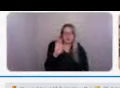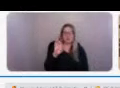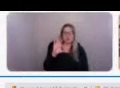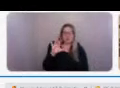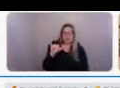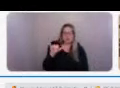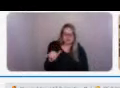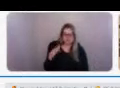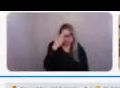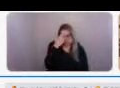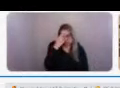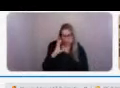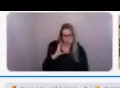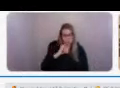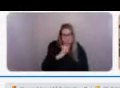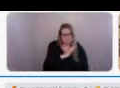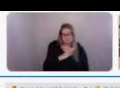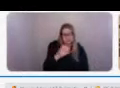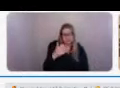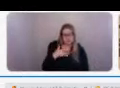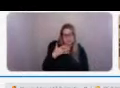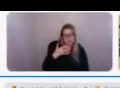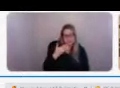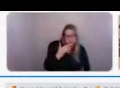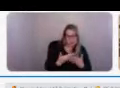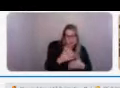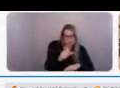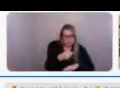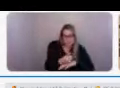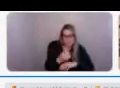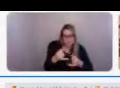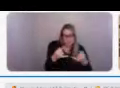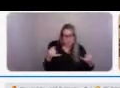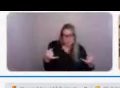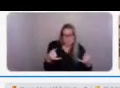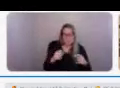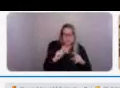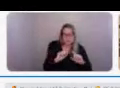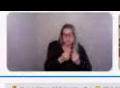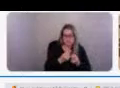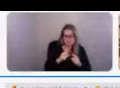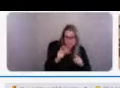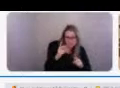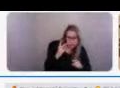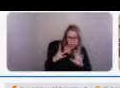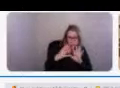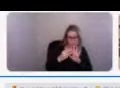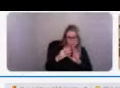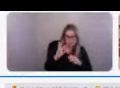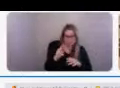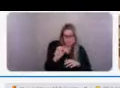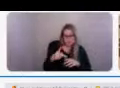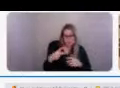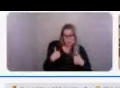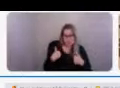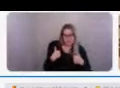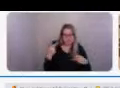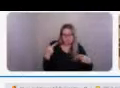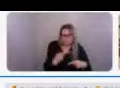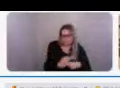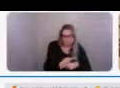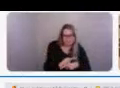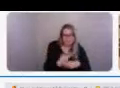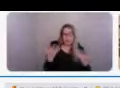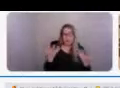commission feels it's doing a good job with creating districts but if you look at the draft map you've come up with it's obvious that you've failed to carry out what the